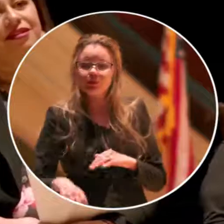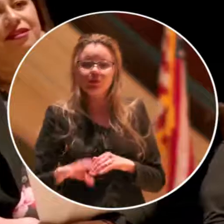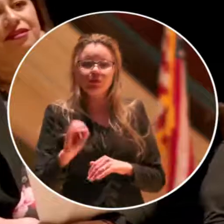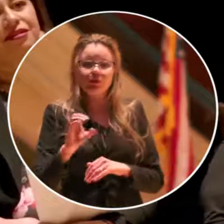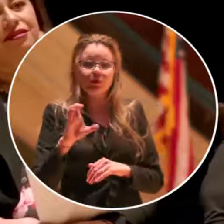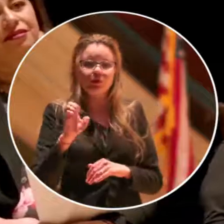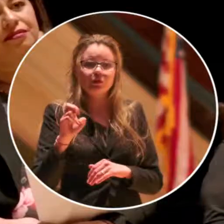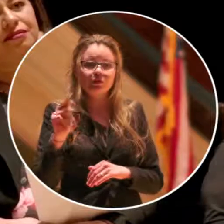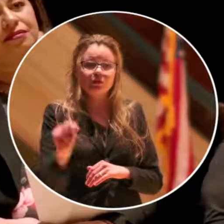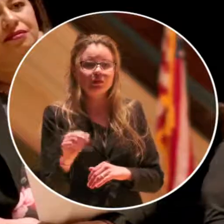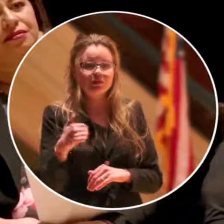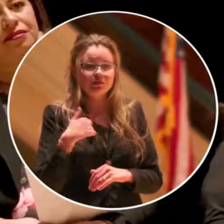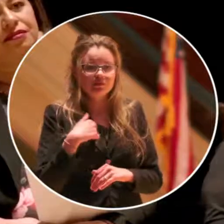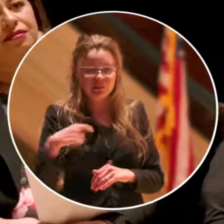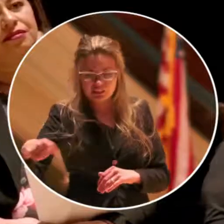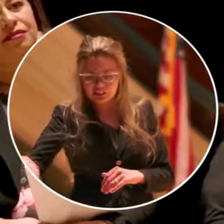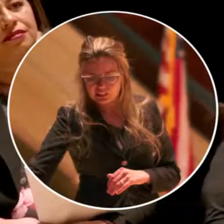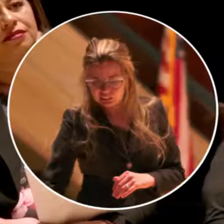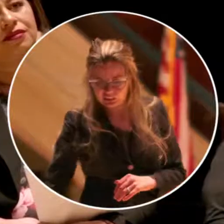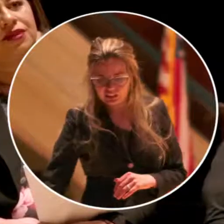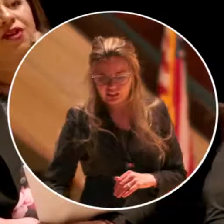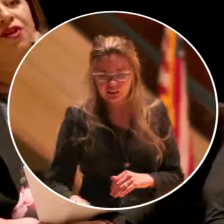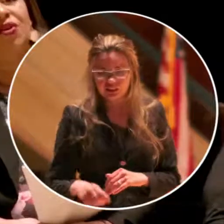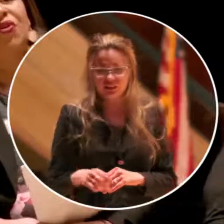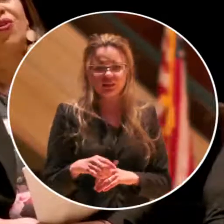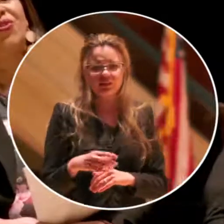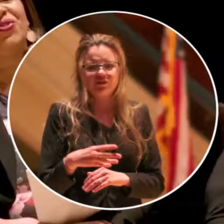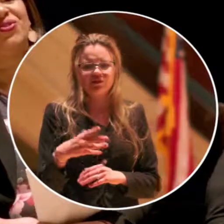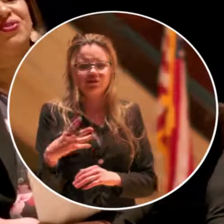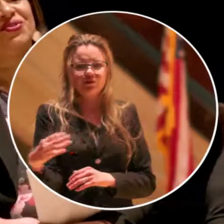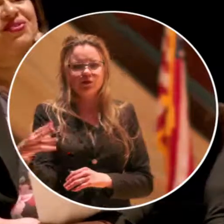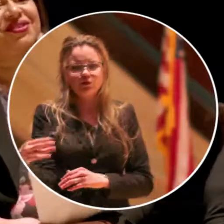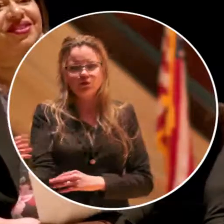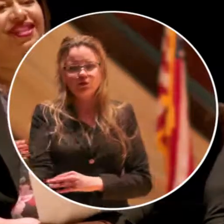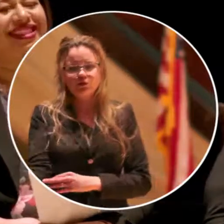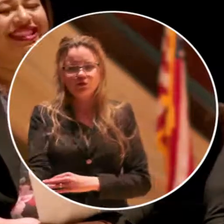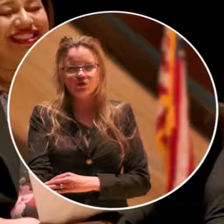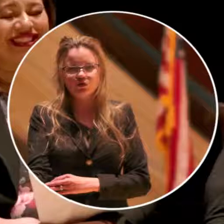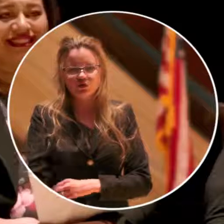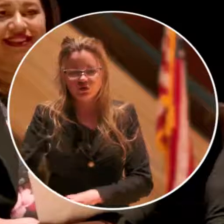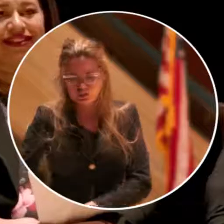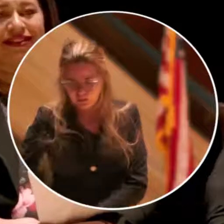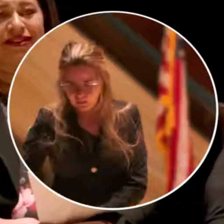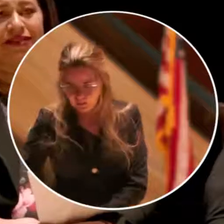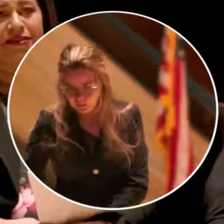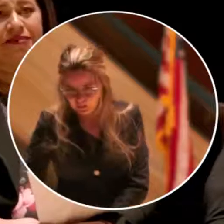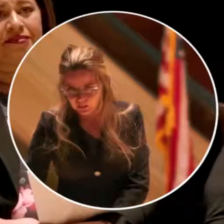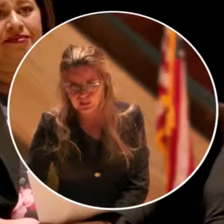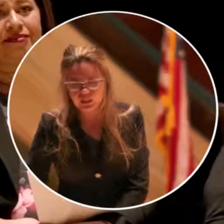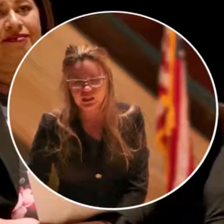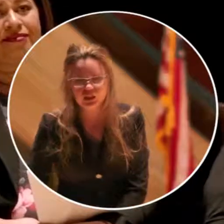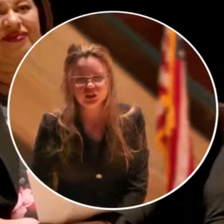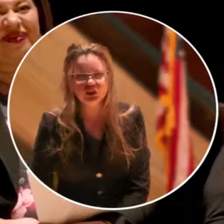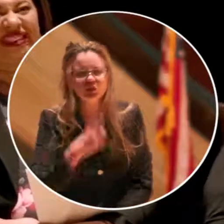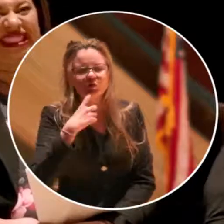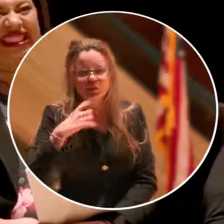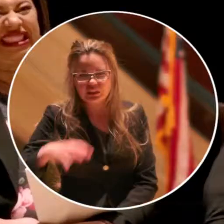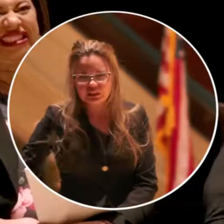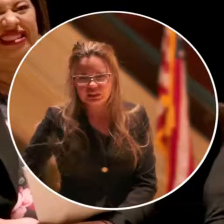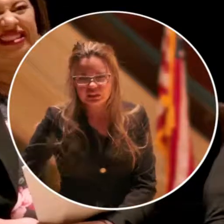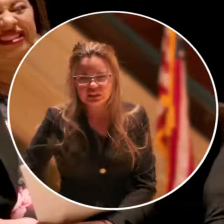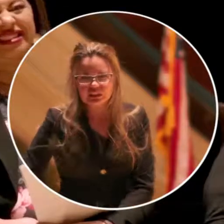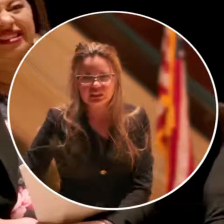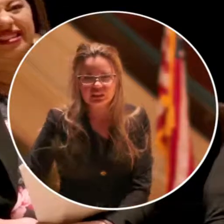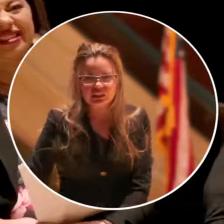in the thigh by a Portuguese man-o-war. The venom had festered down the leg. Red dots marched